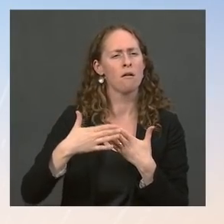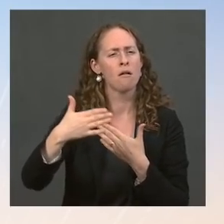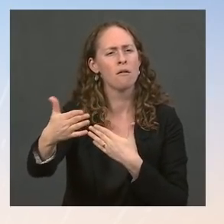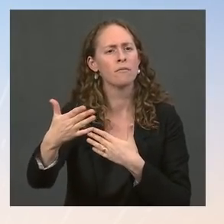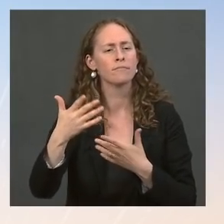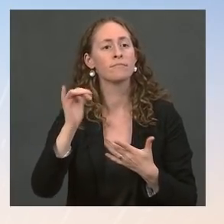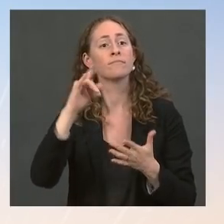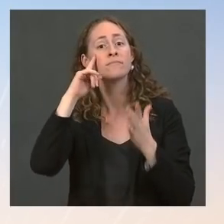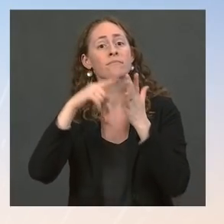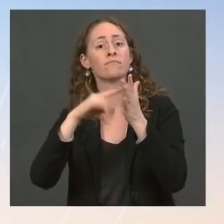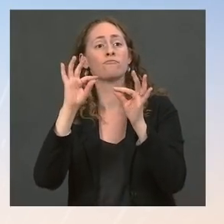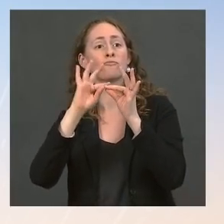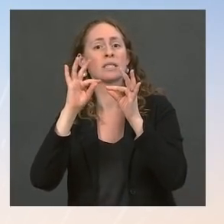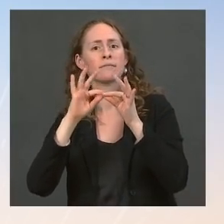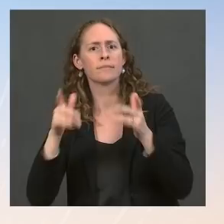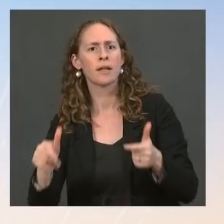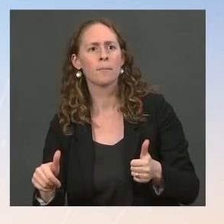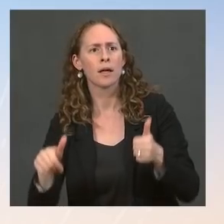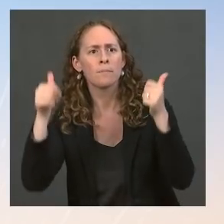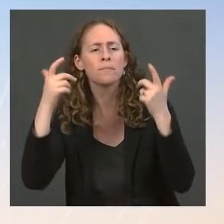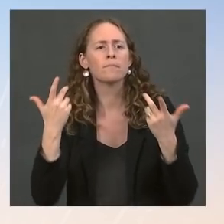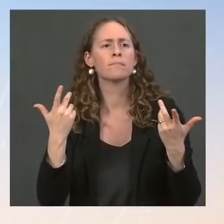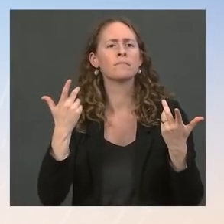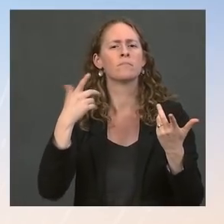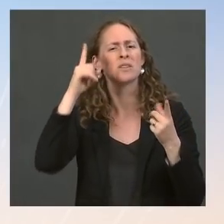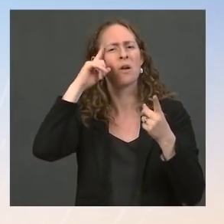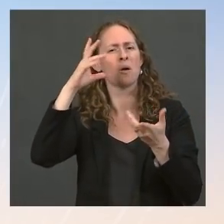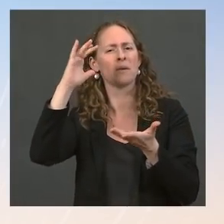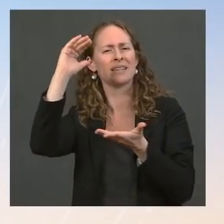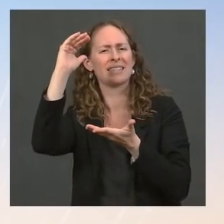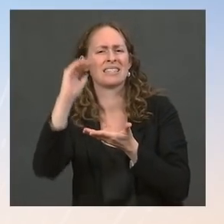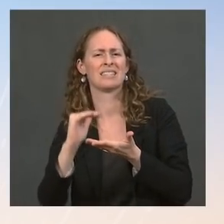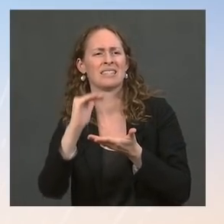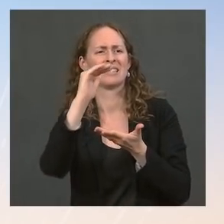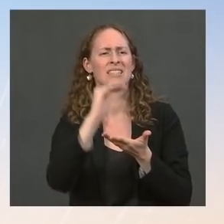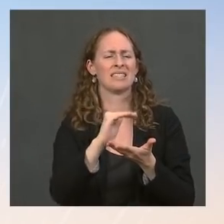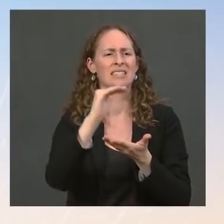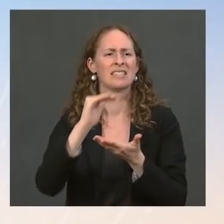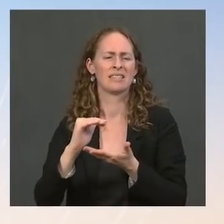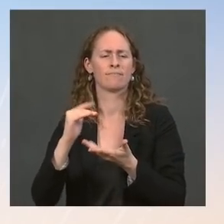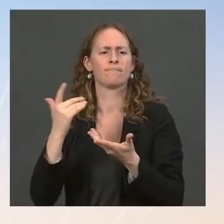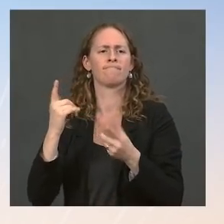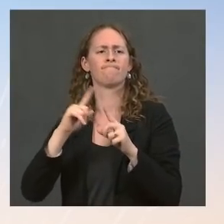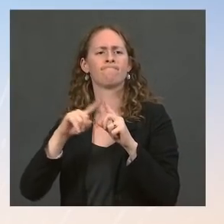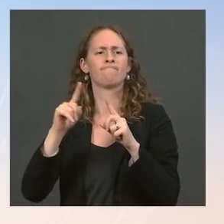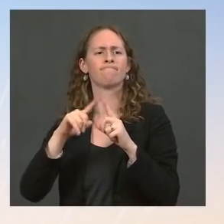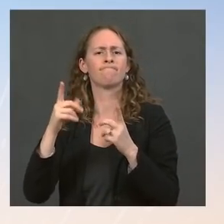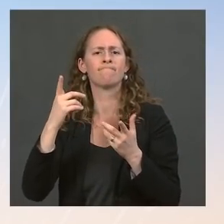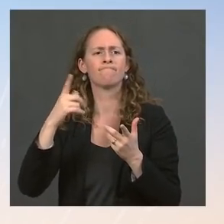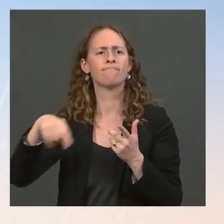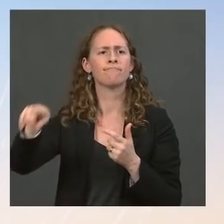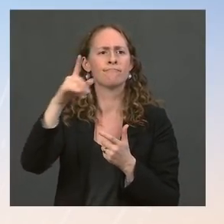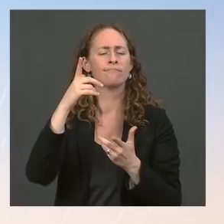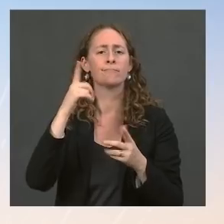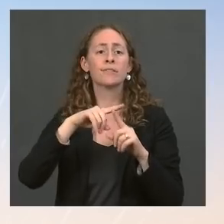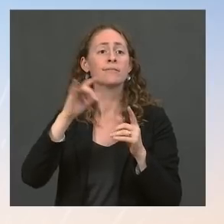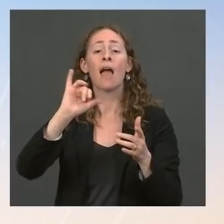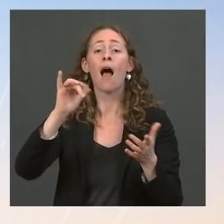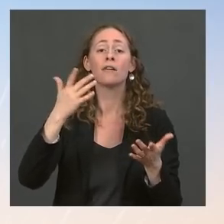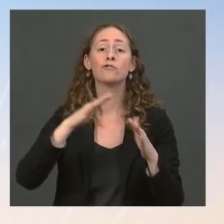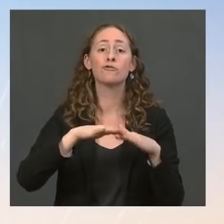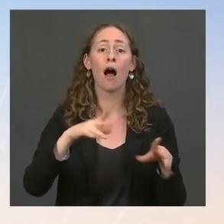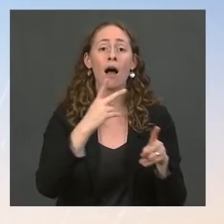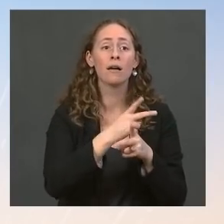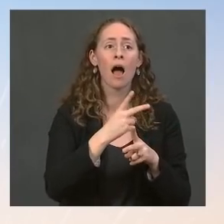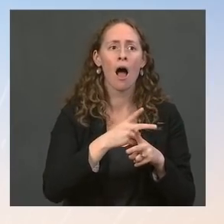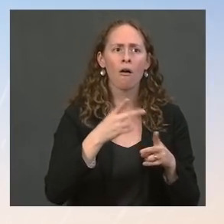to address rising costs over the long term, to address some of the challenges people face, whether it's childcare, elder care, the